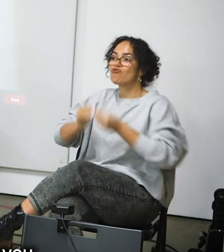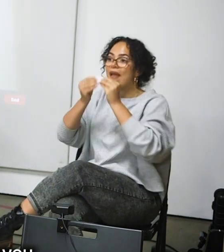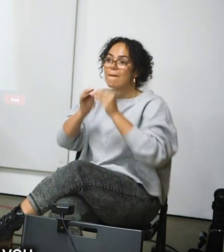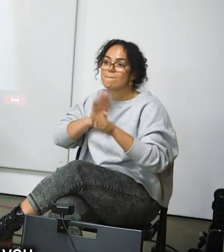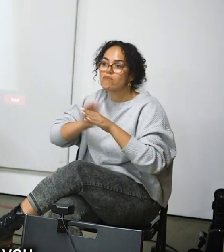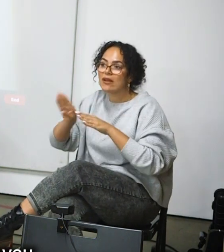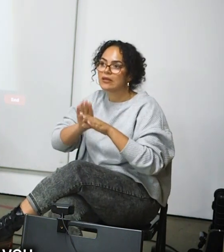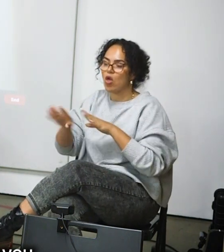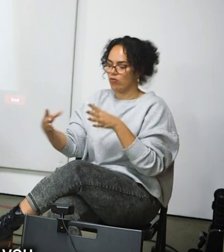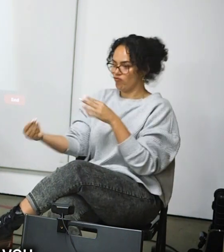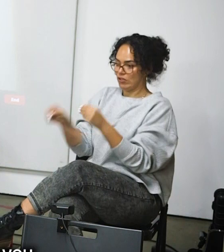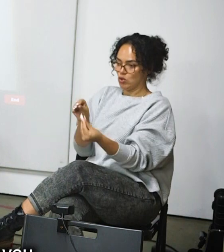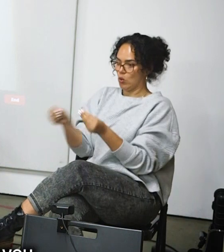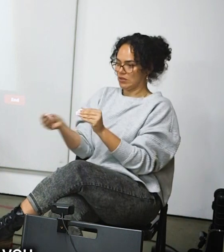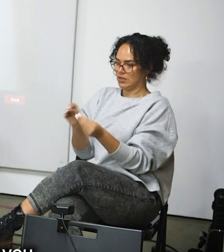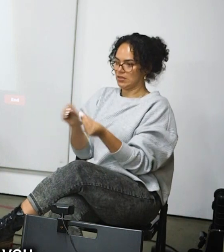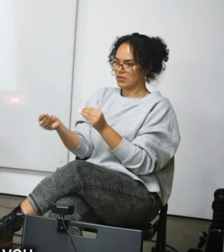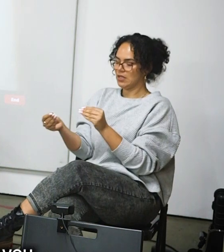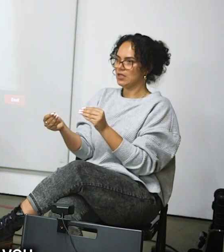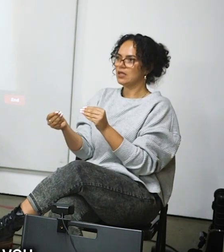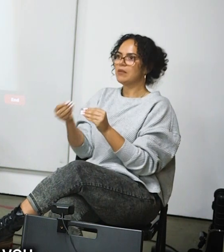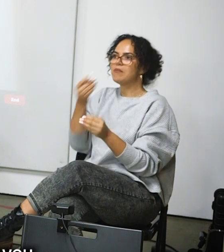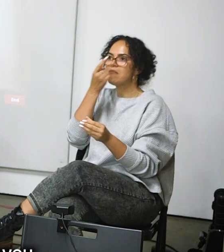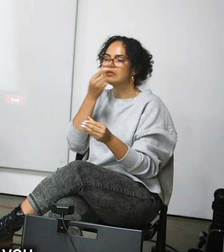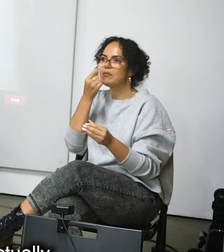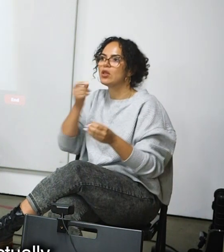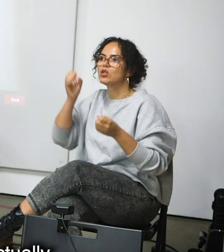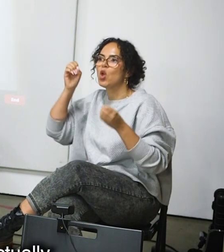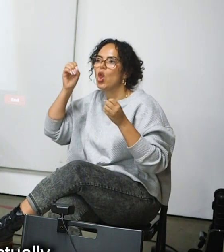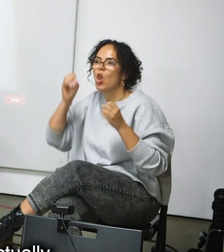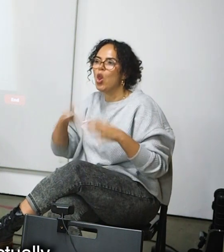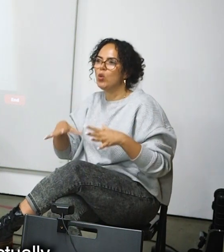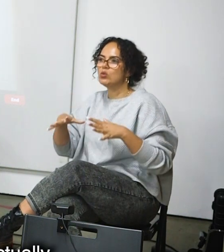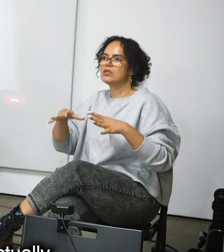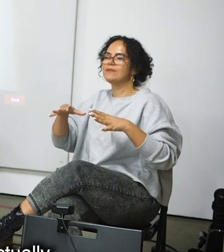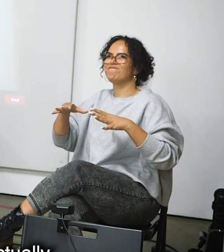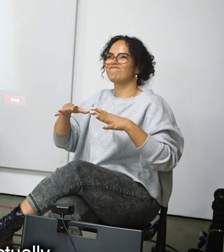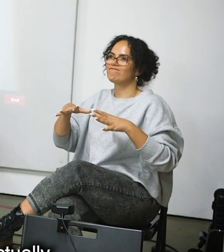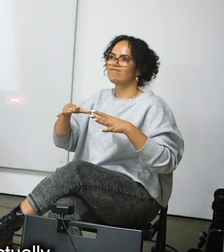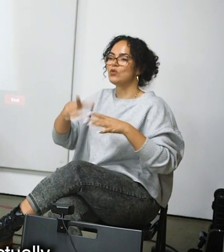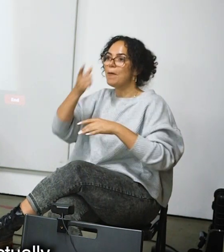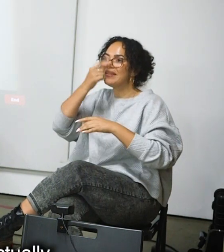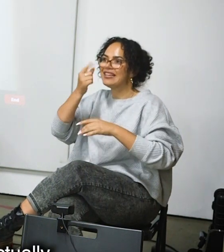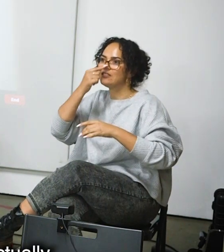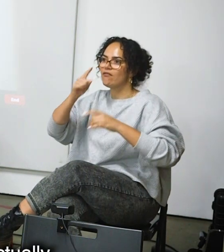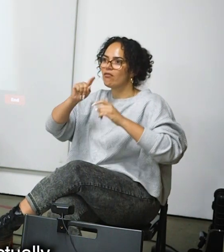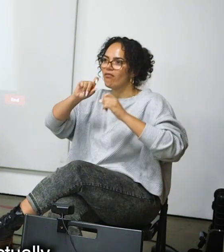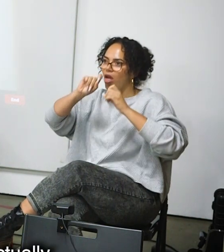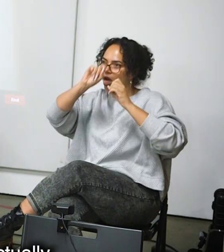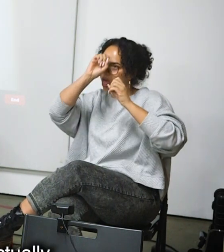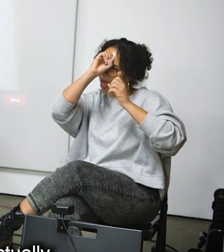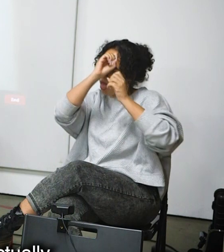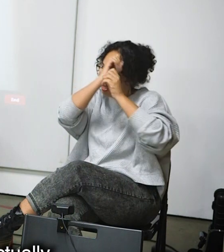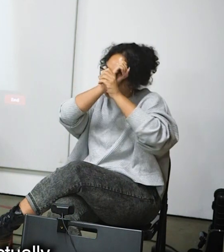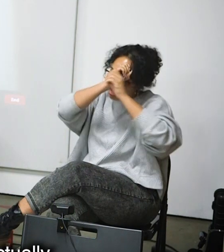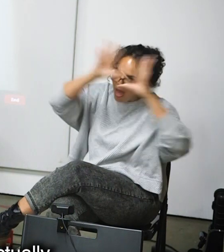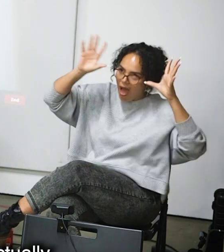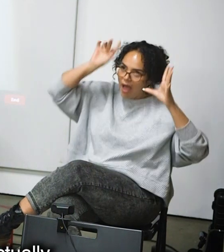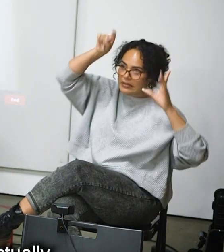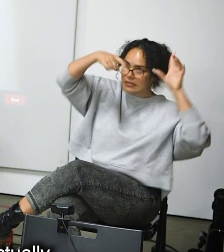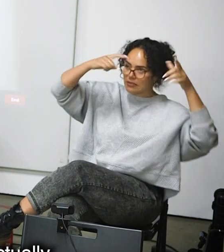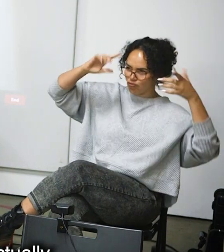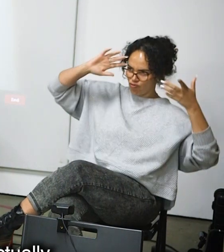you lose the potential for those kind of out of the box ideas that might seem crazy now, but